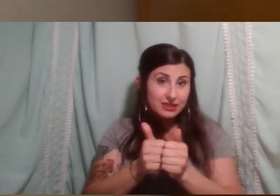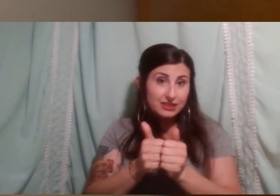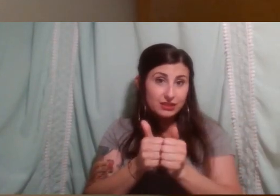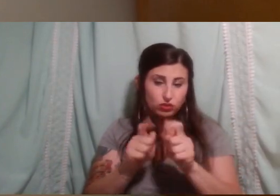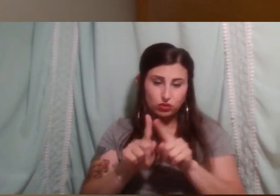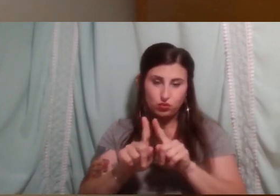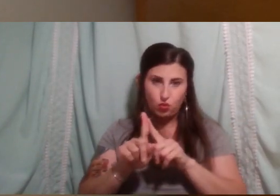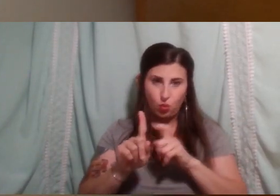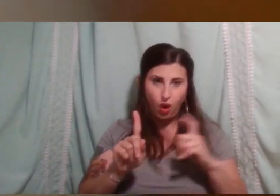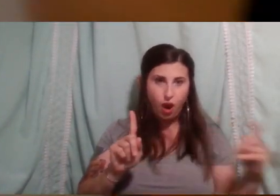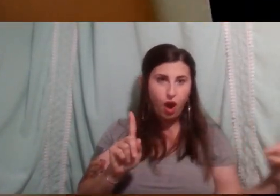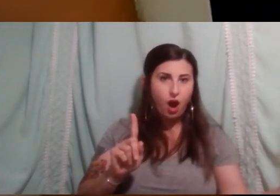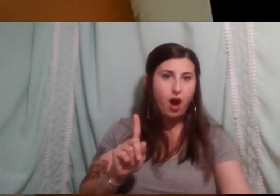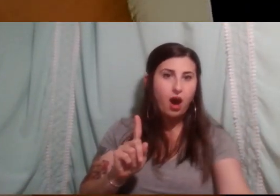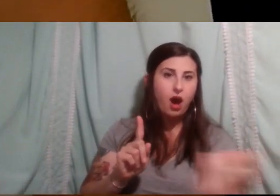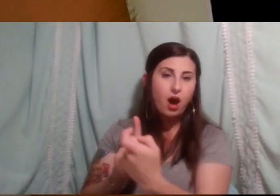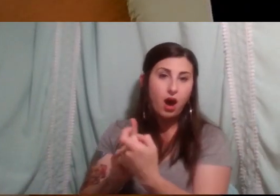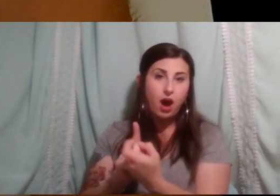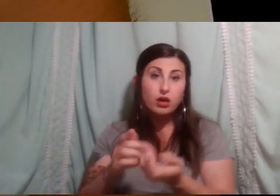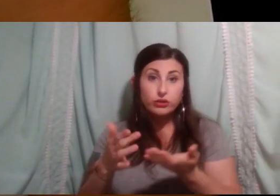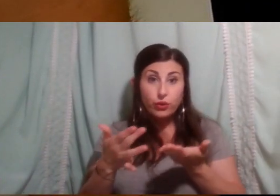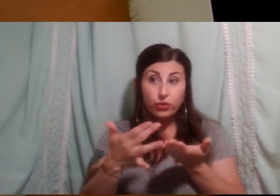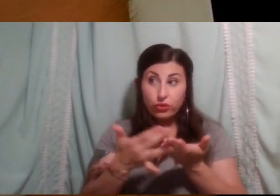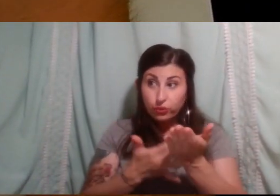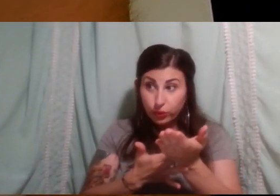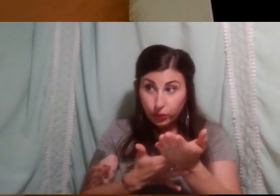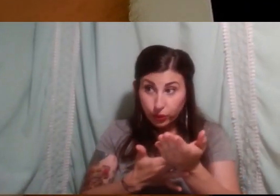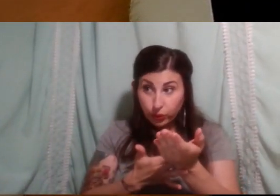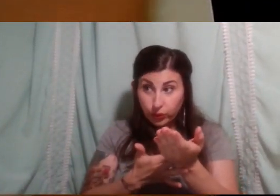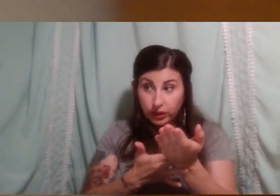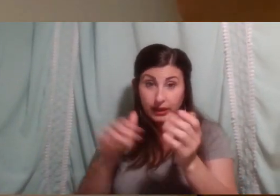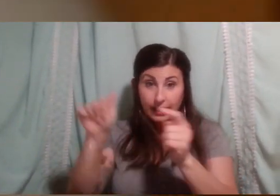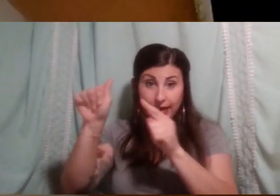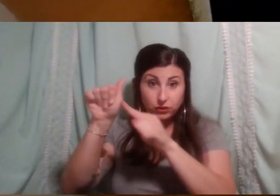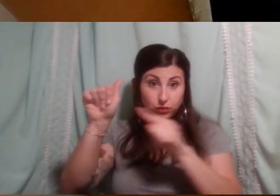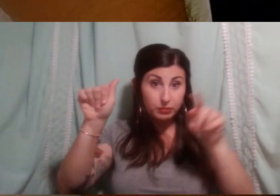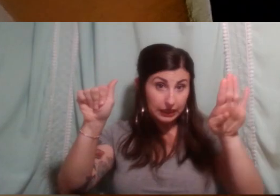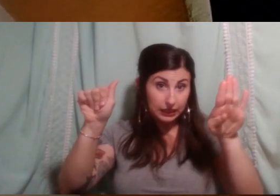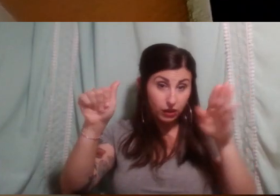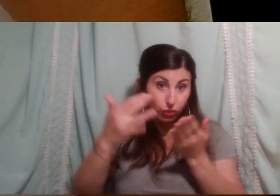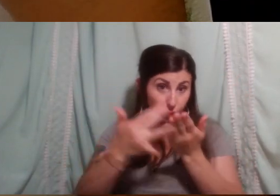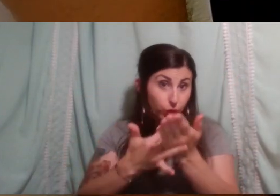distance to walk around. So this would be through the pond,